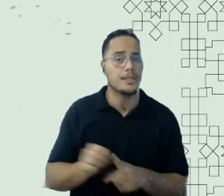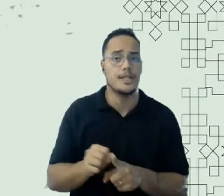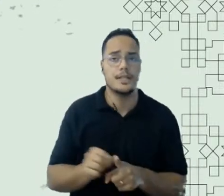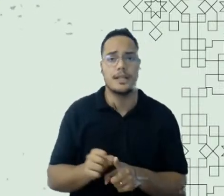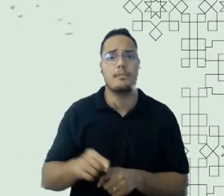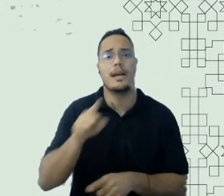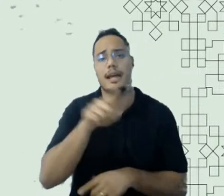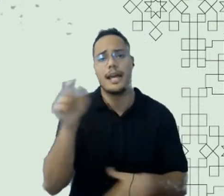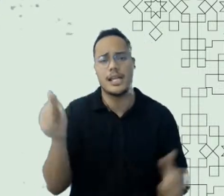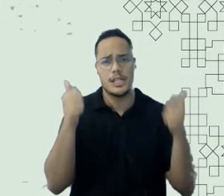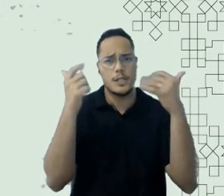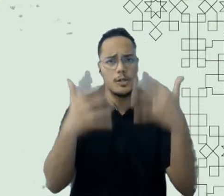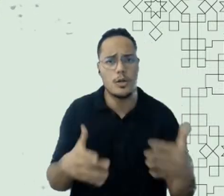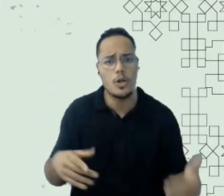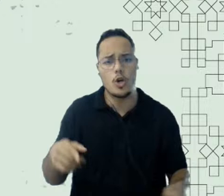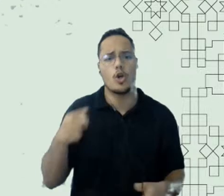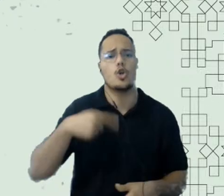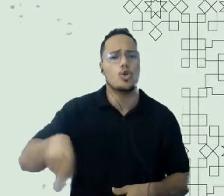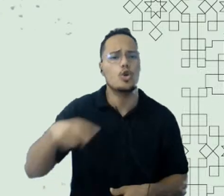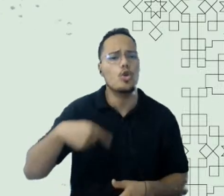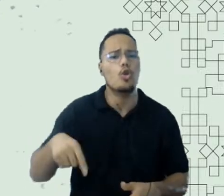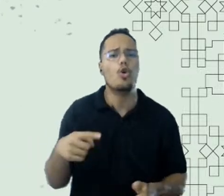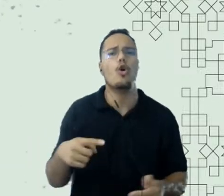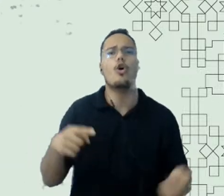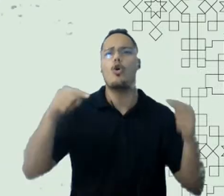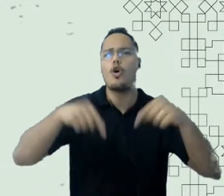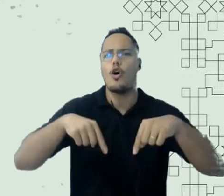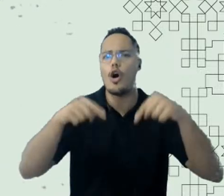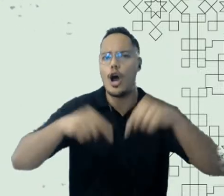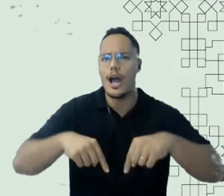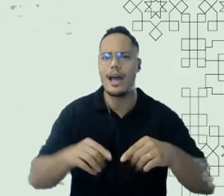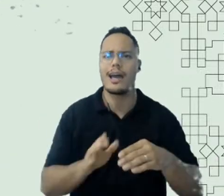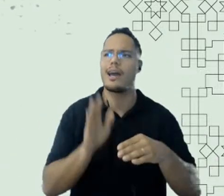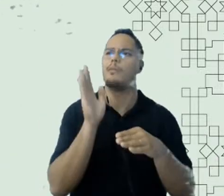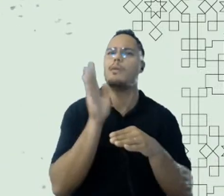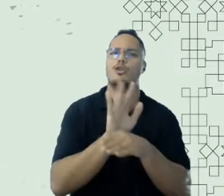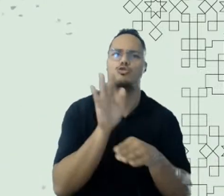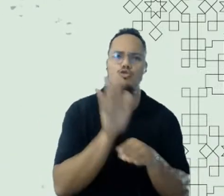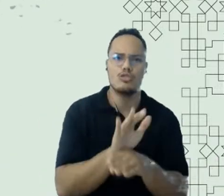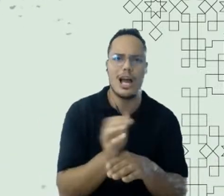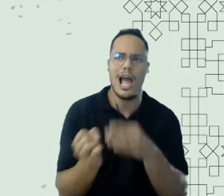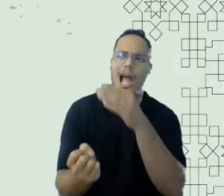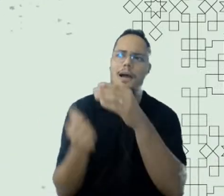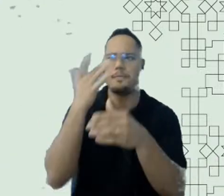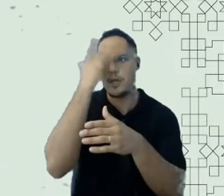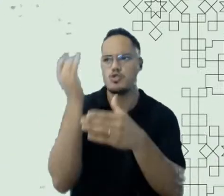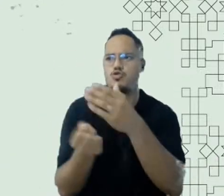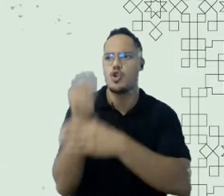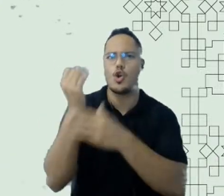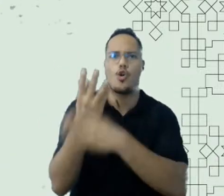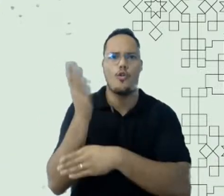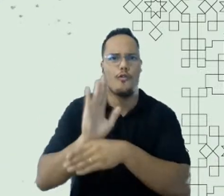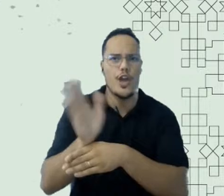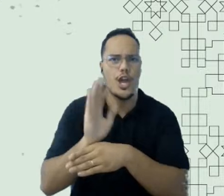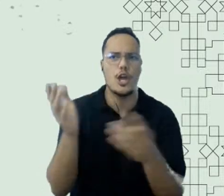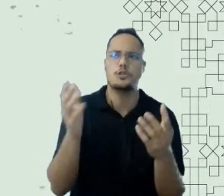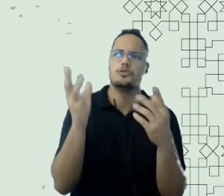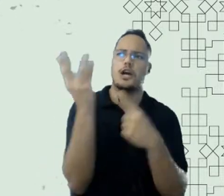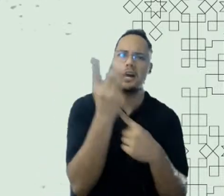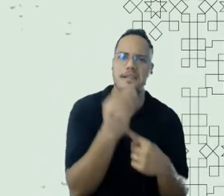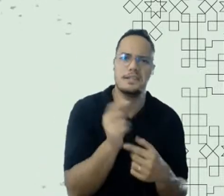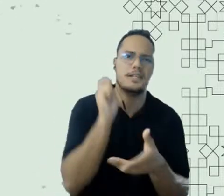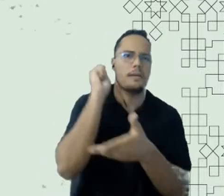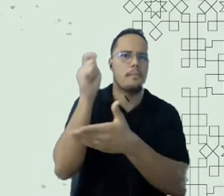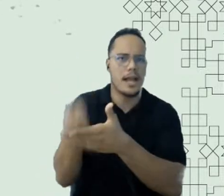creators to get paid, for the artists to get paid, etc. And when it was about them